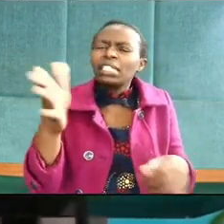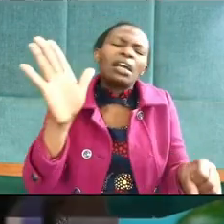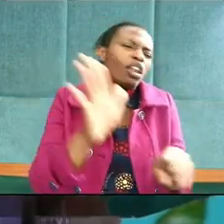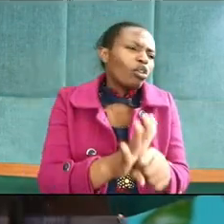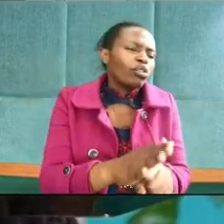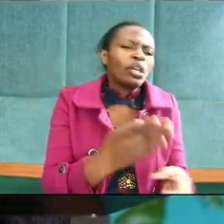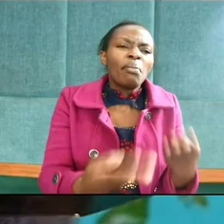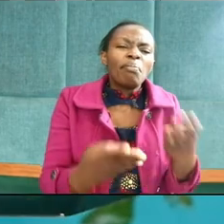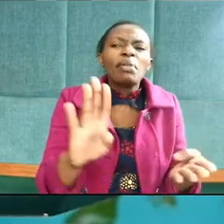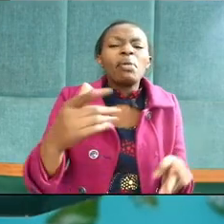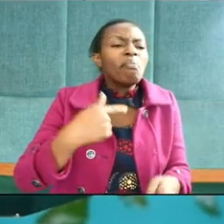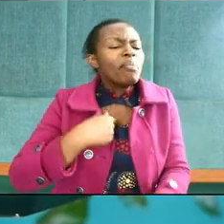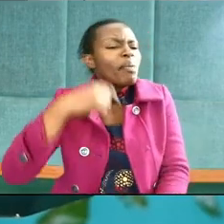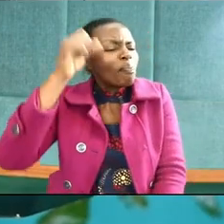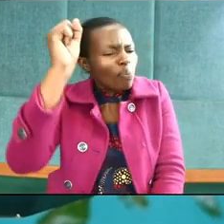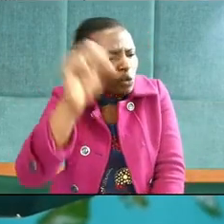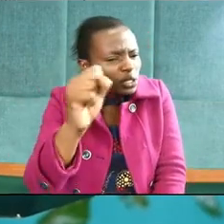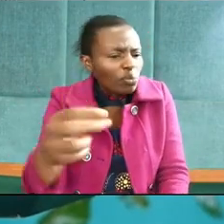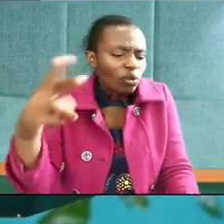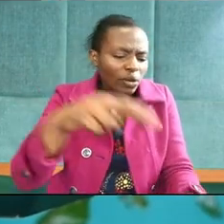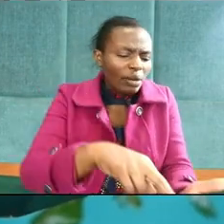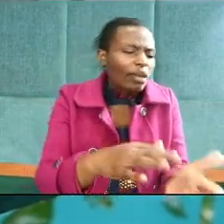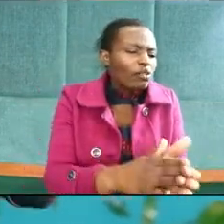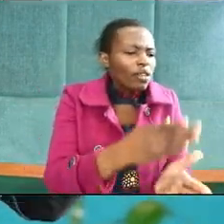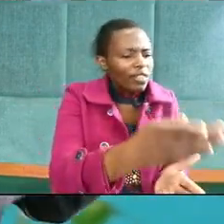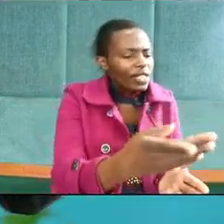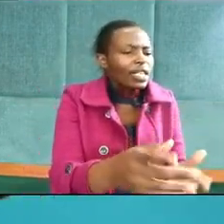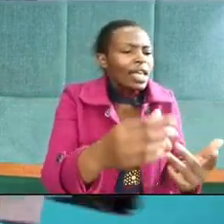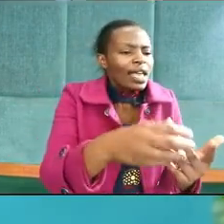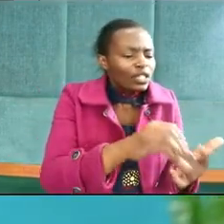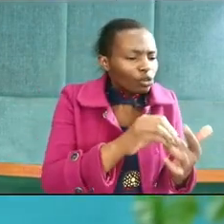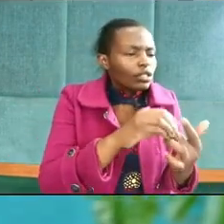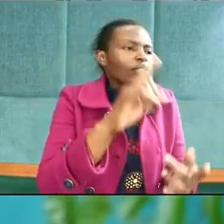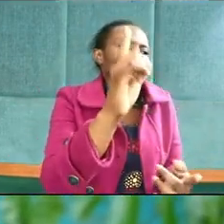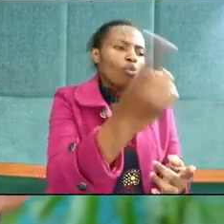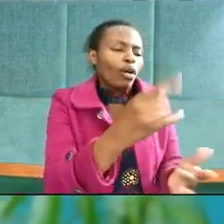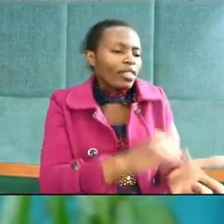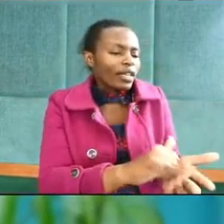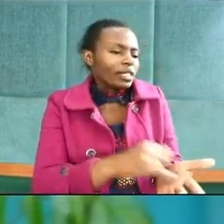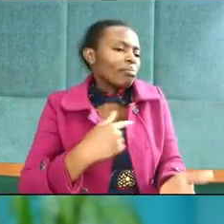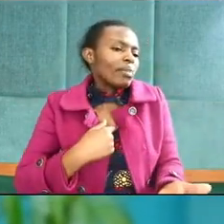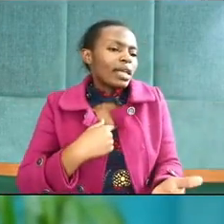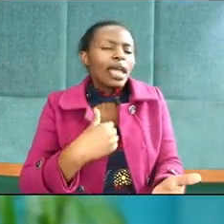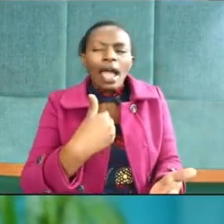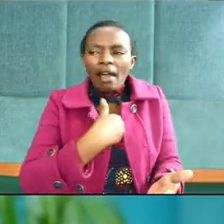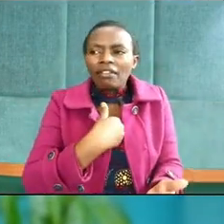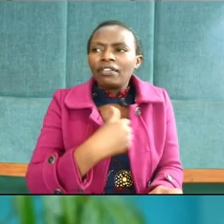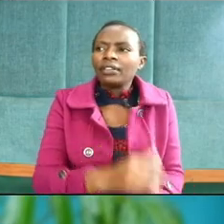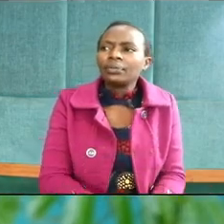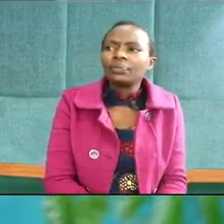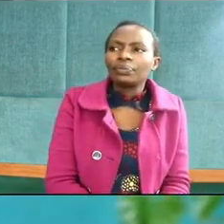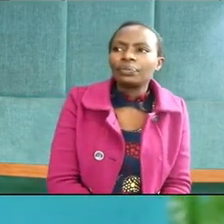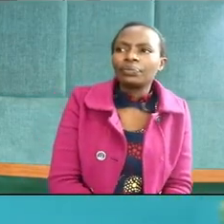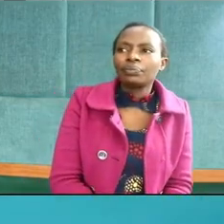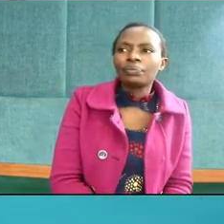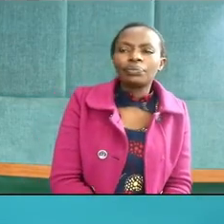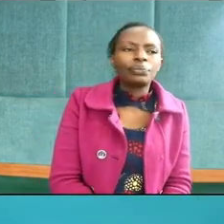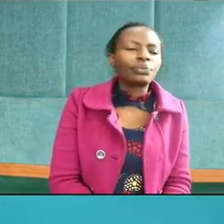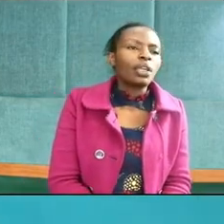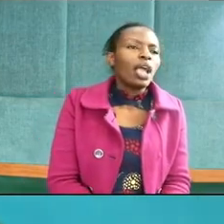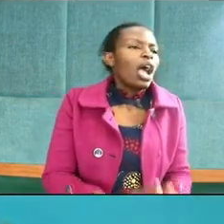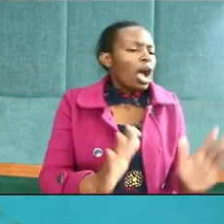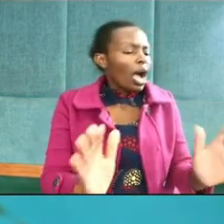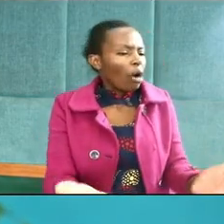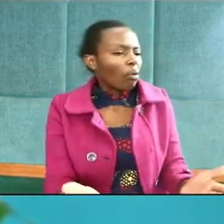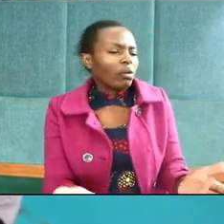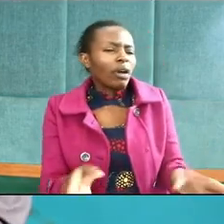I will not focus on them. My attention is to this person I have resolved to be with. No matter